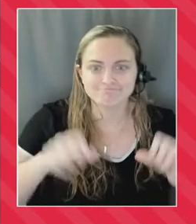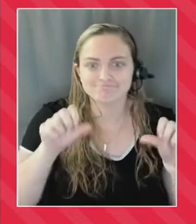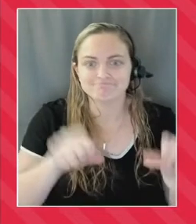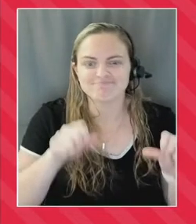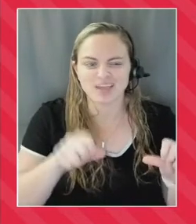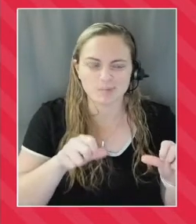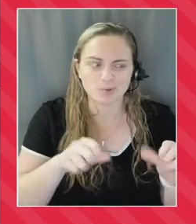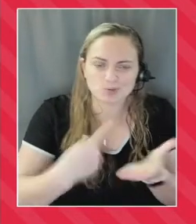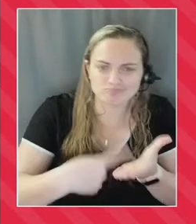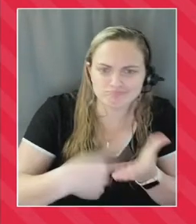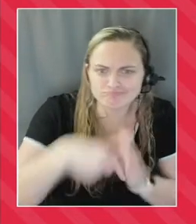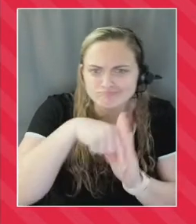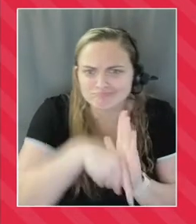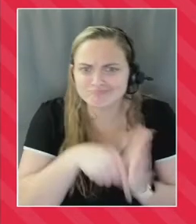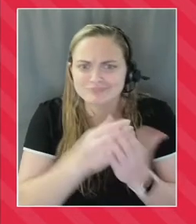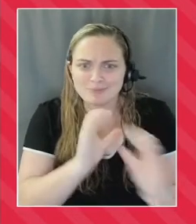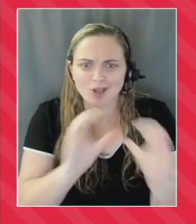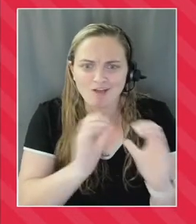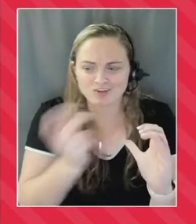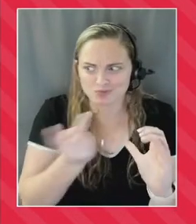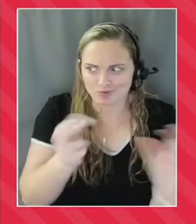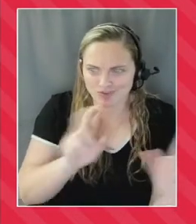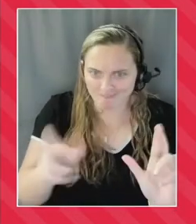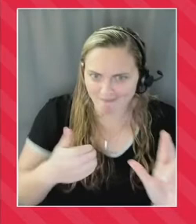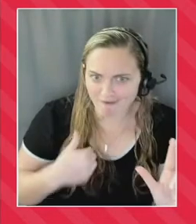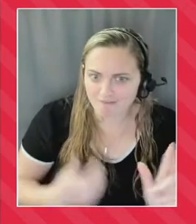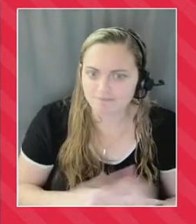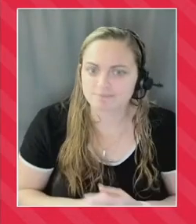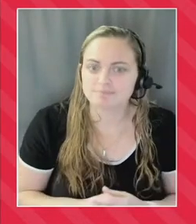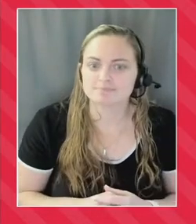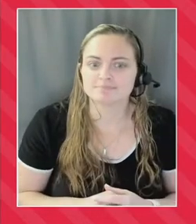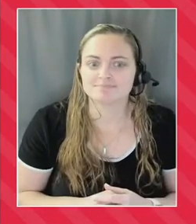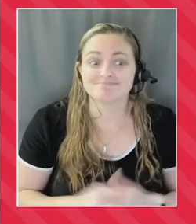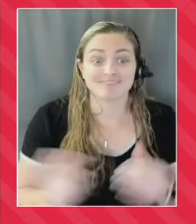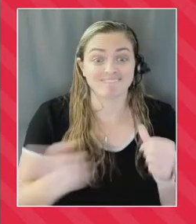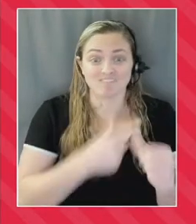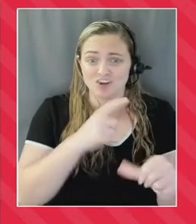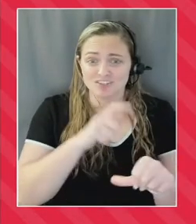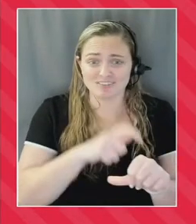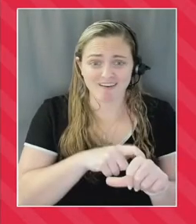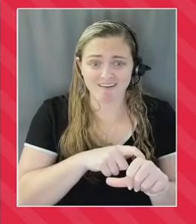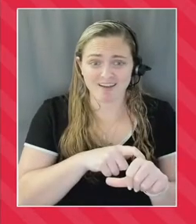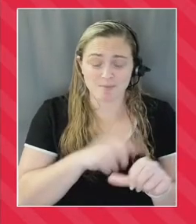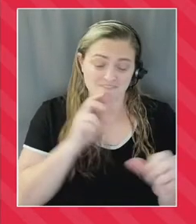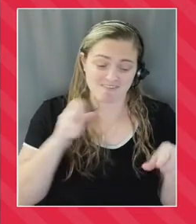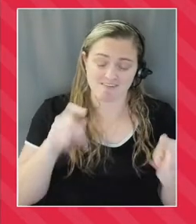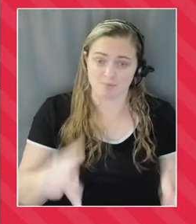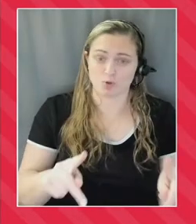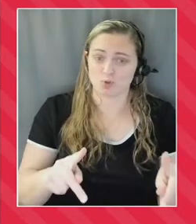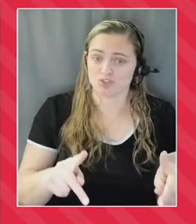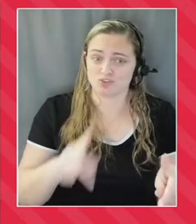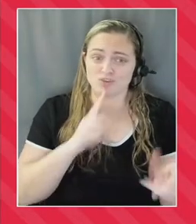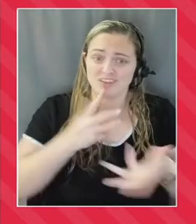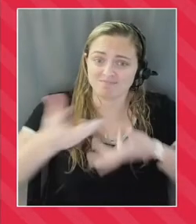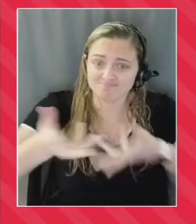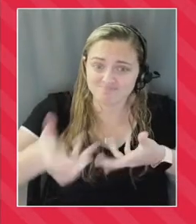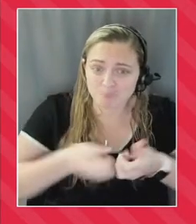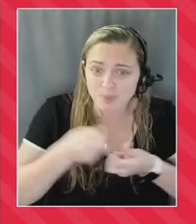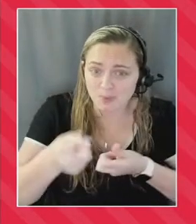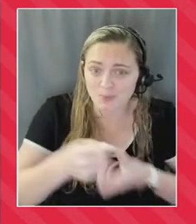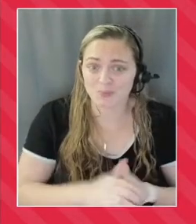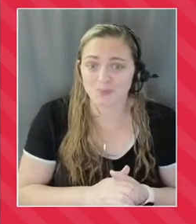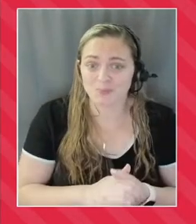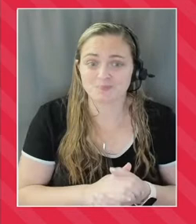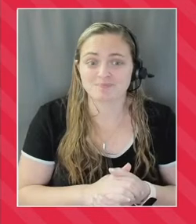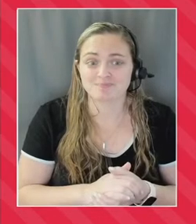of the conversation that we're about to have. And this is the first time I've had an opportunity to engage with you in this type